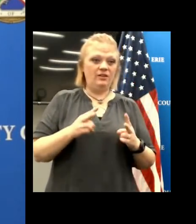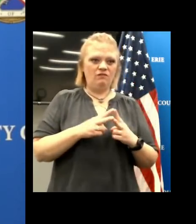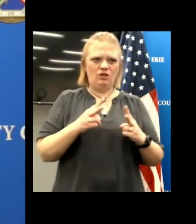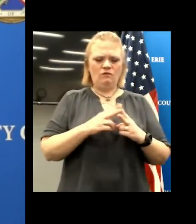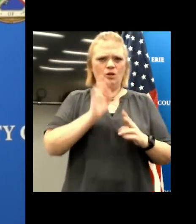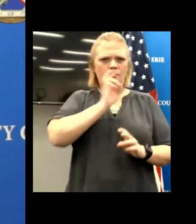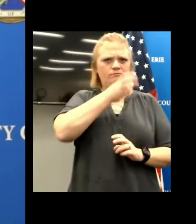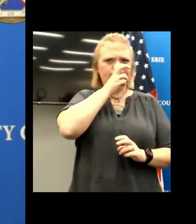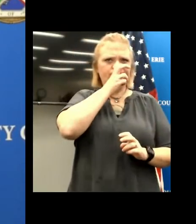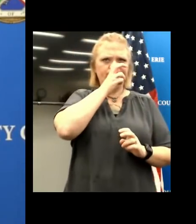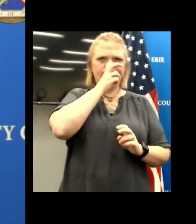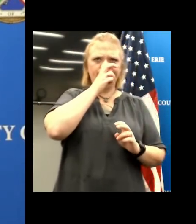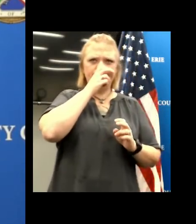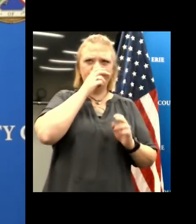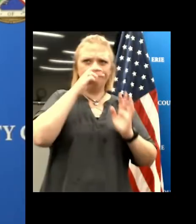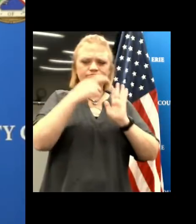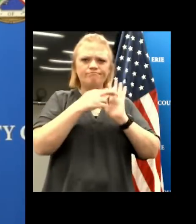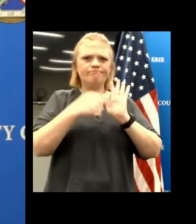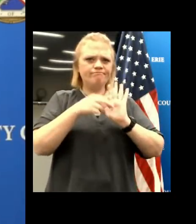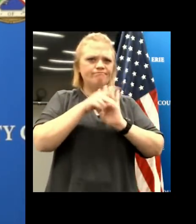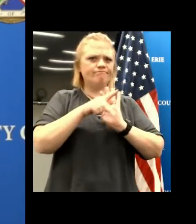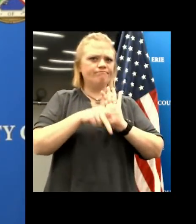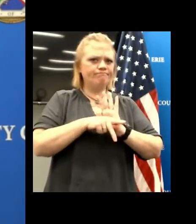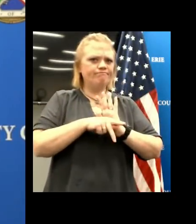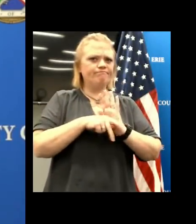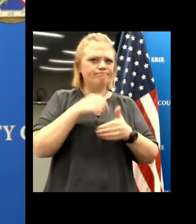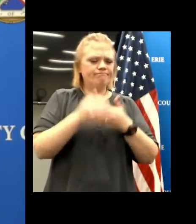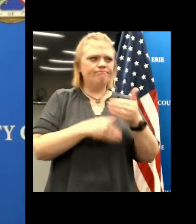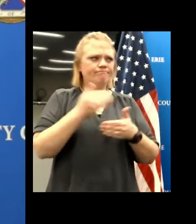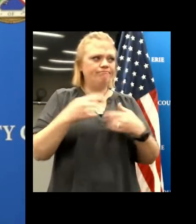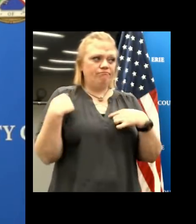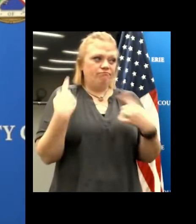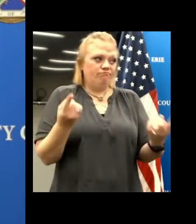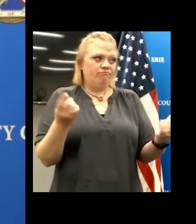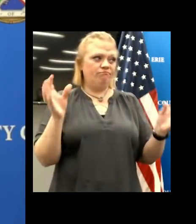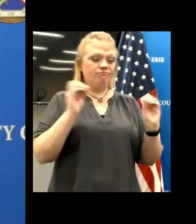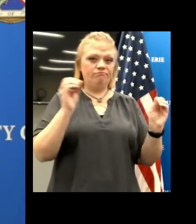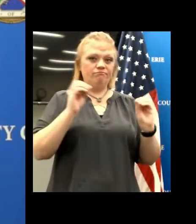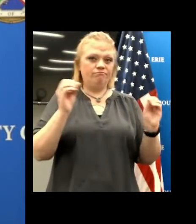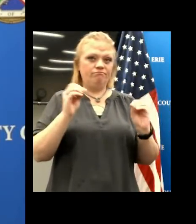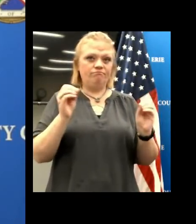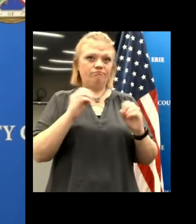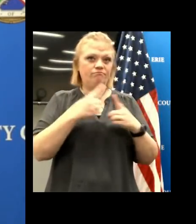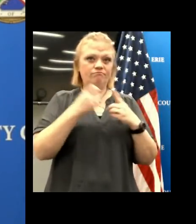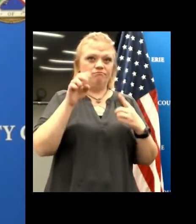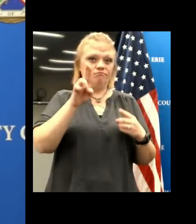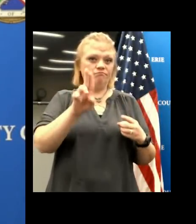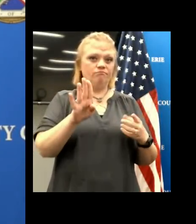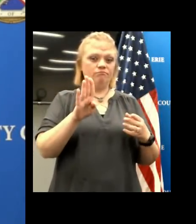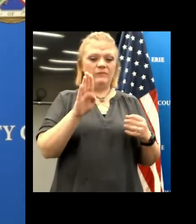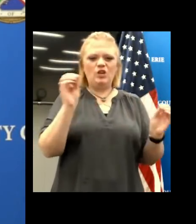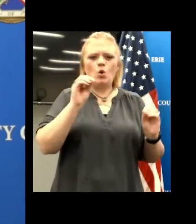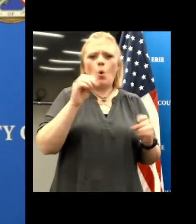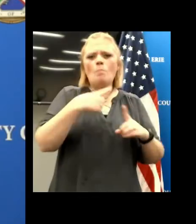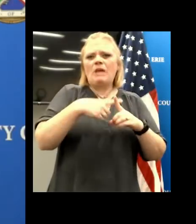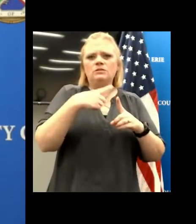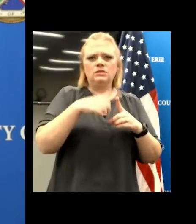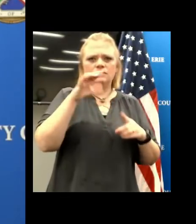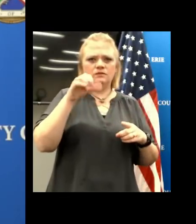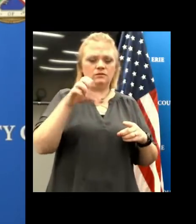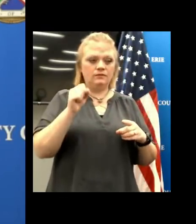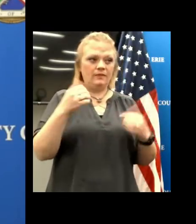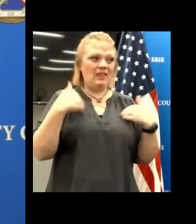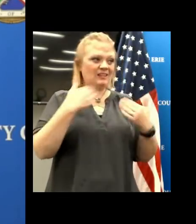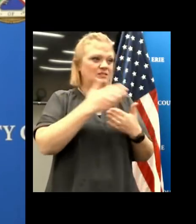regimented protocol. And since then, we really have not gotten any cases from the University of Buffalo. We have had